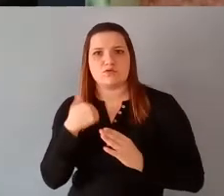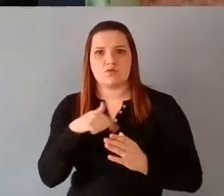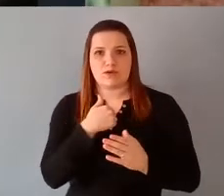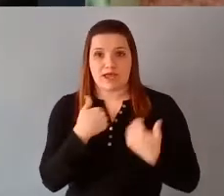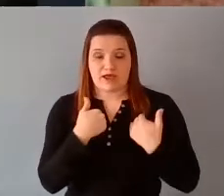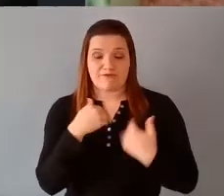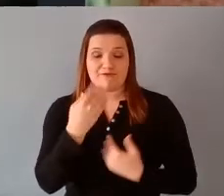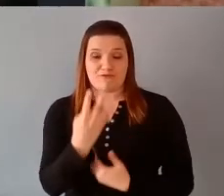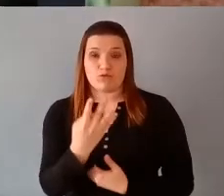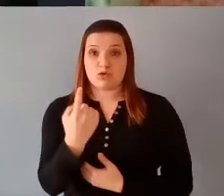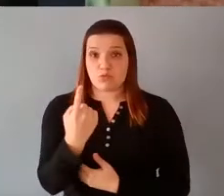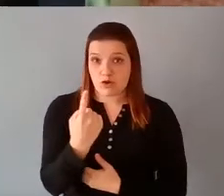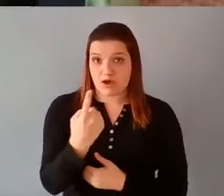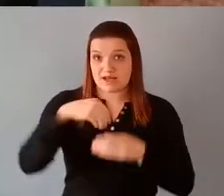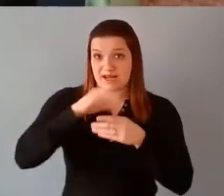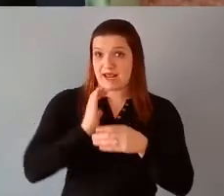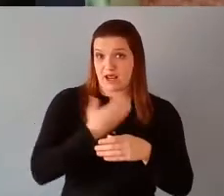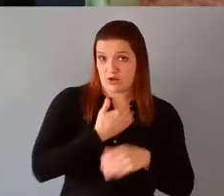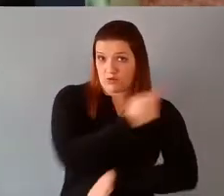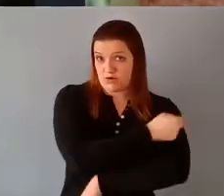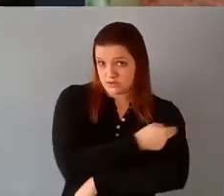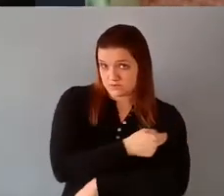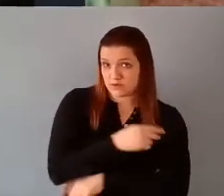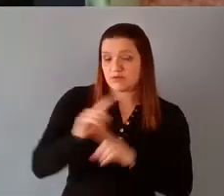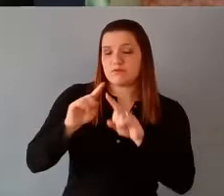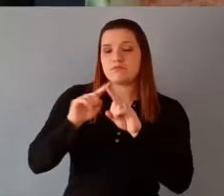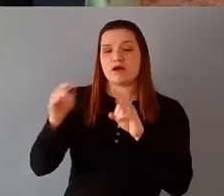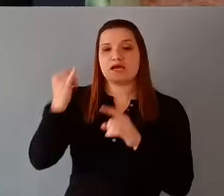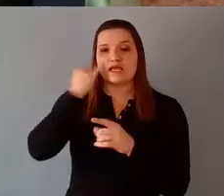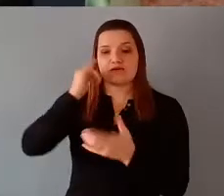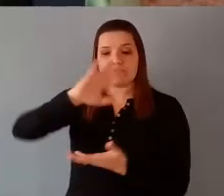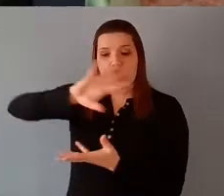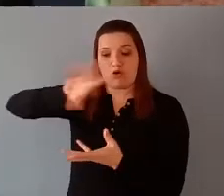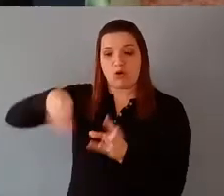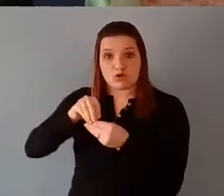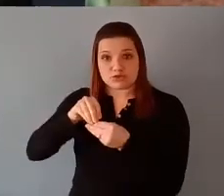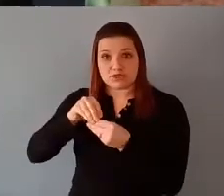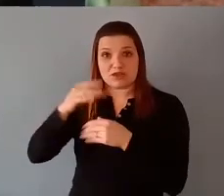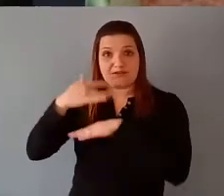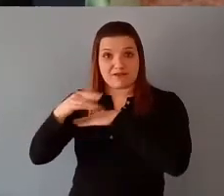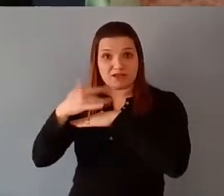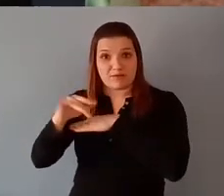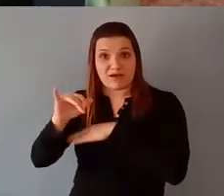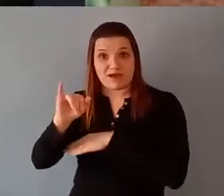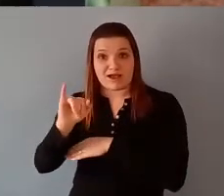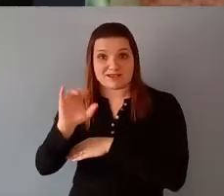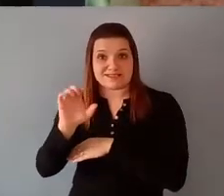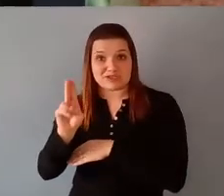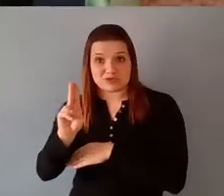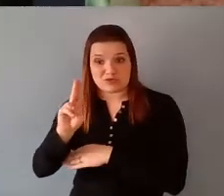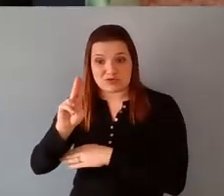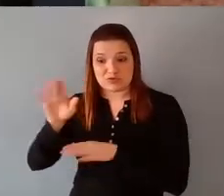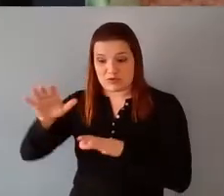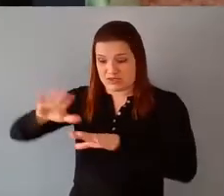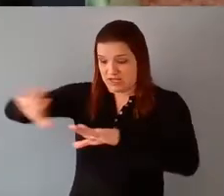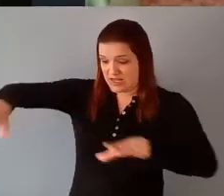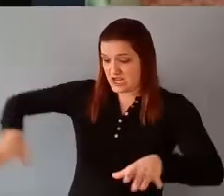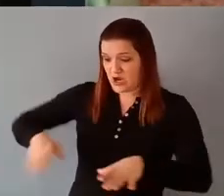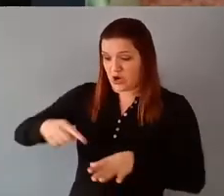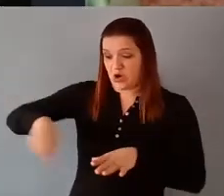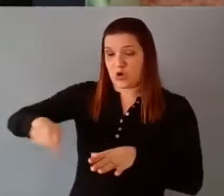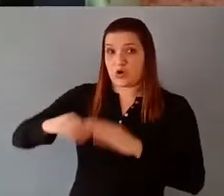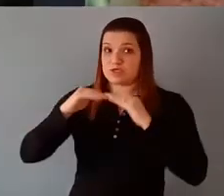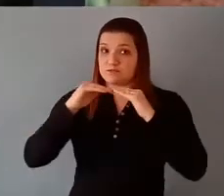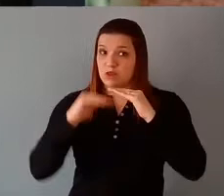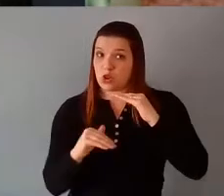41 ICU beds. But if the total availability of ICU beds across the entire region falls below